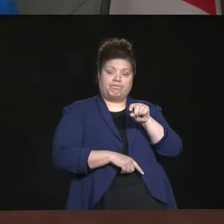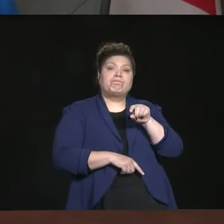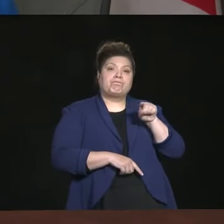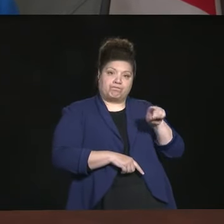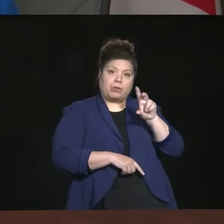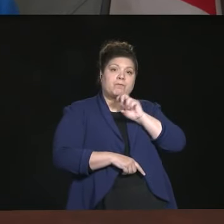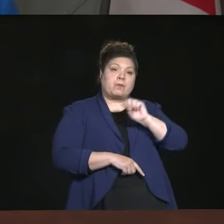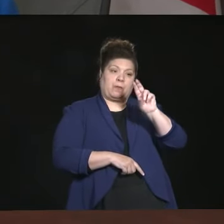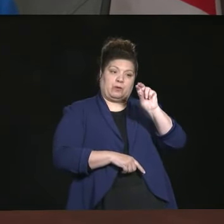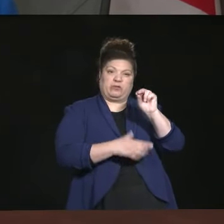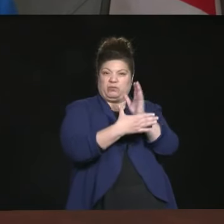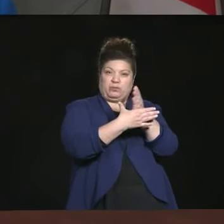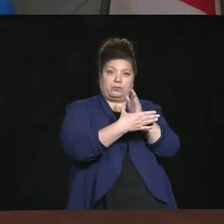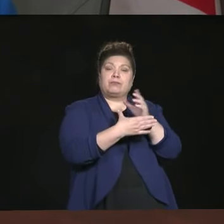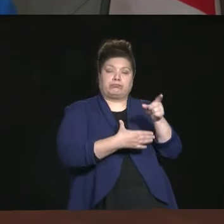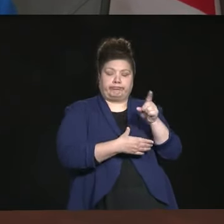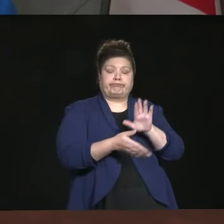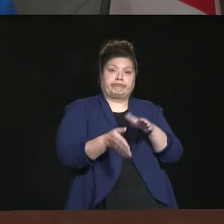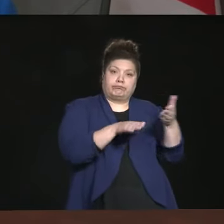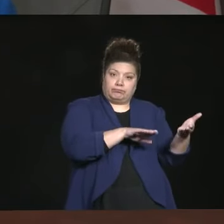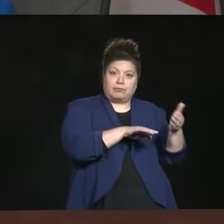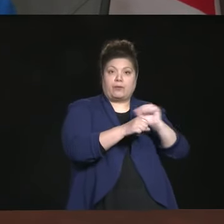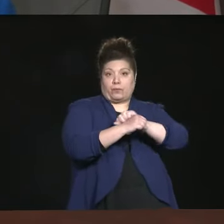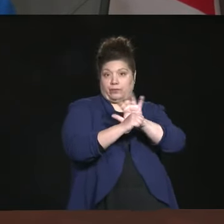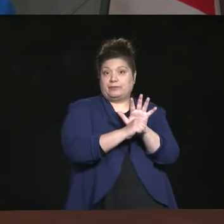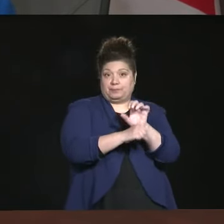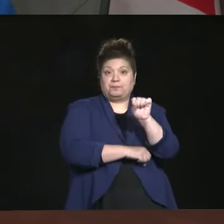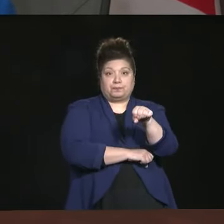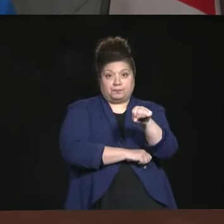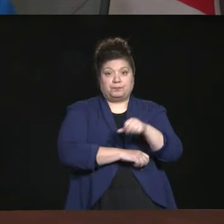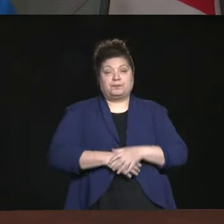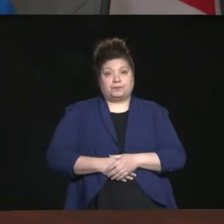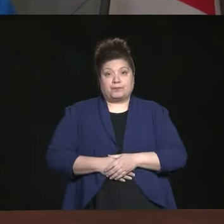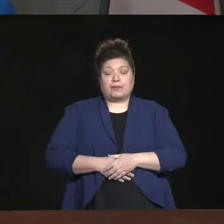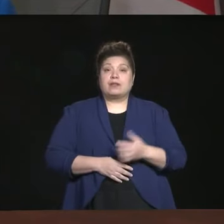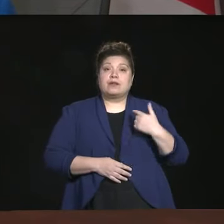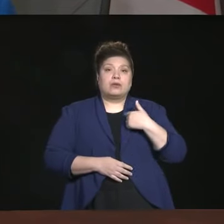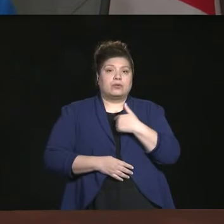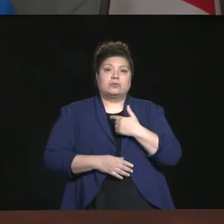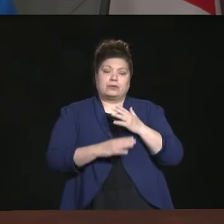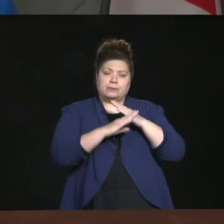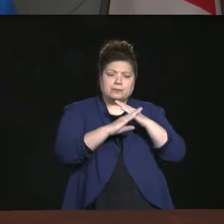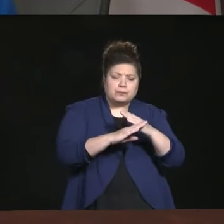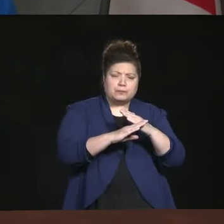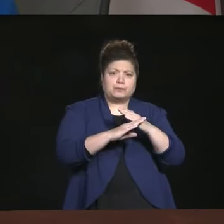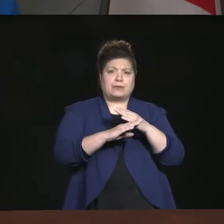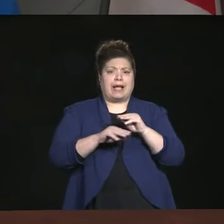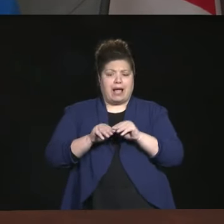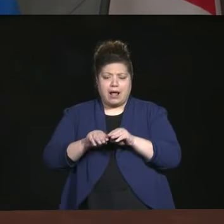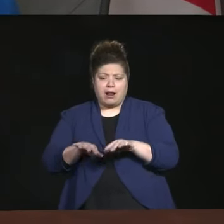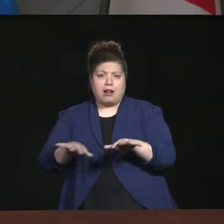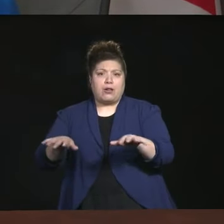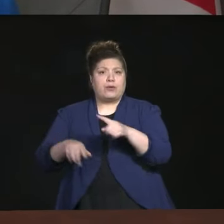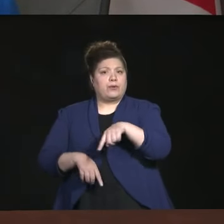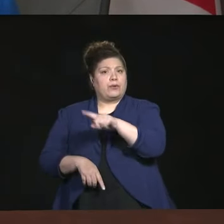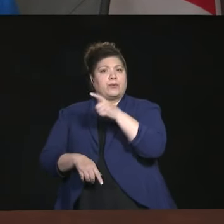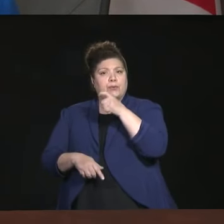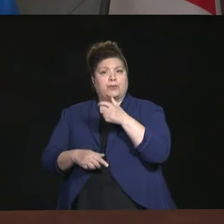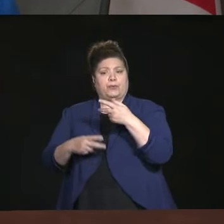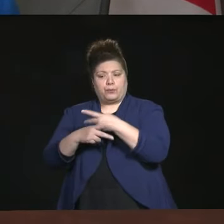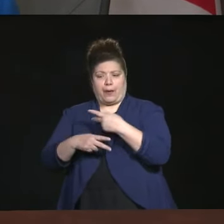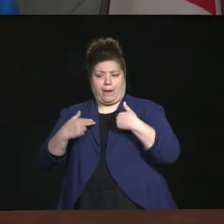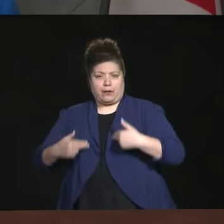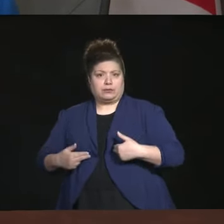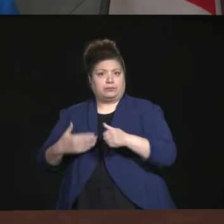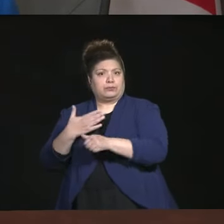COVID-19. We must prevent introduction into vulnerable population at all costs, as well as prevent new